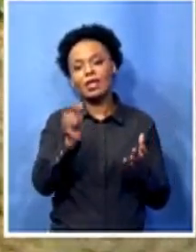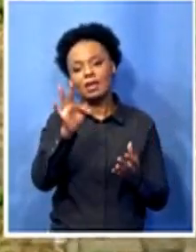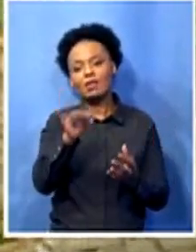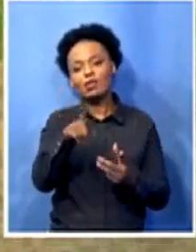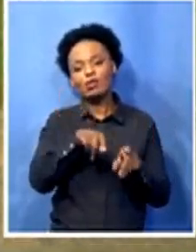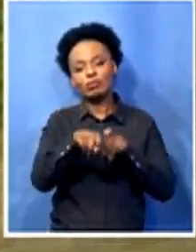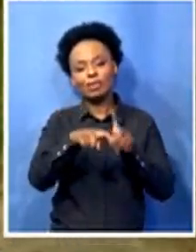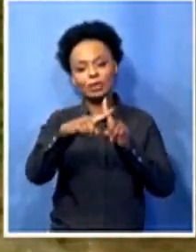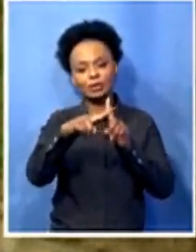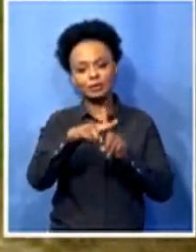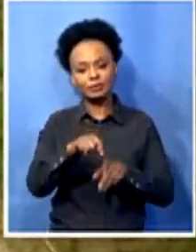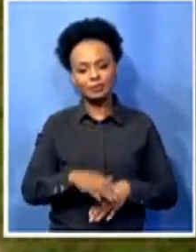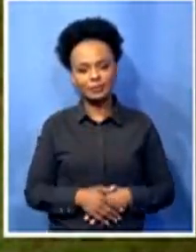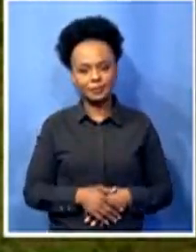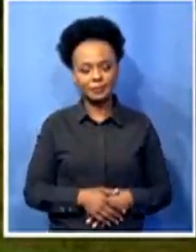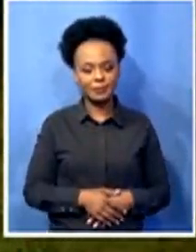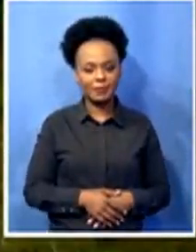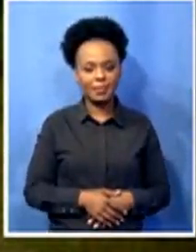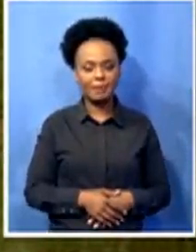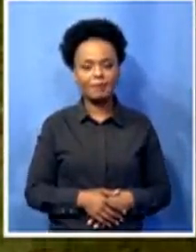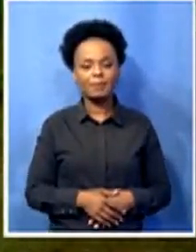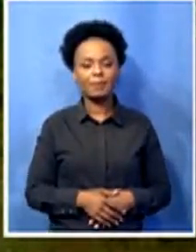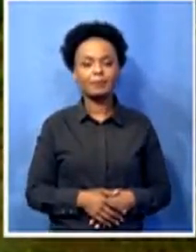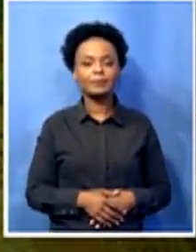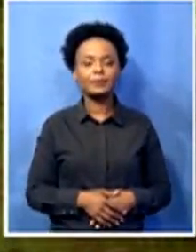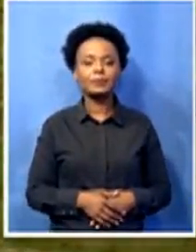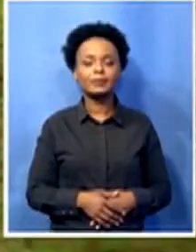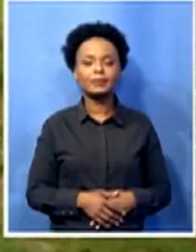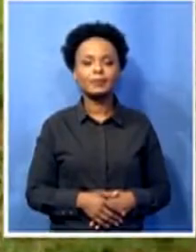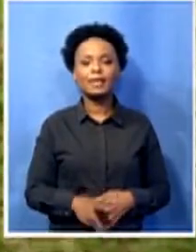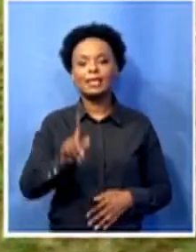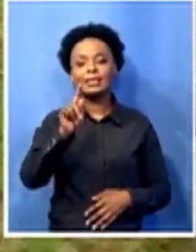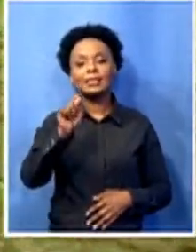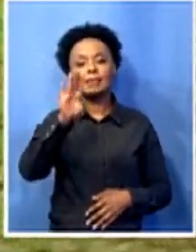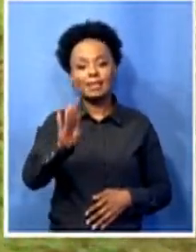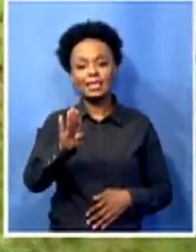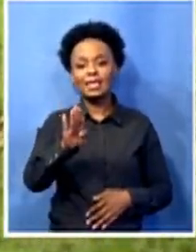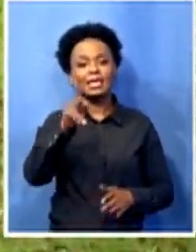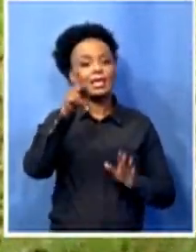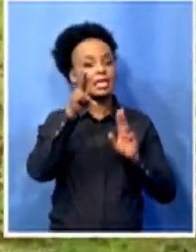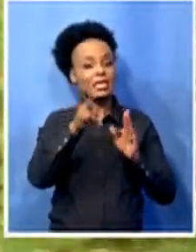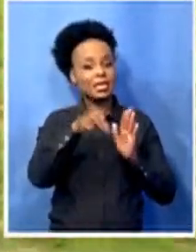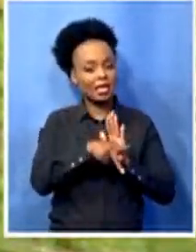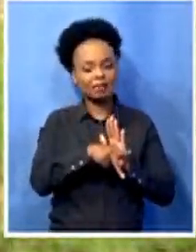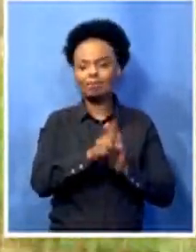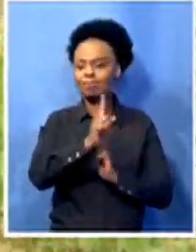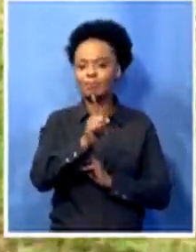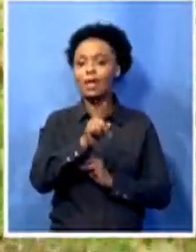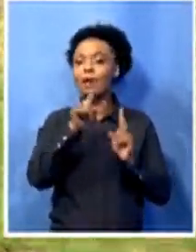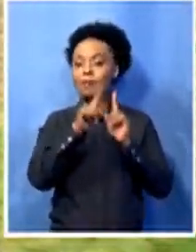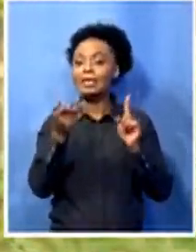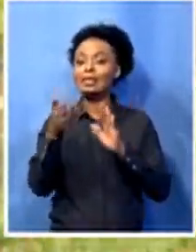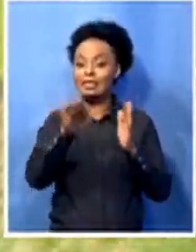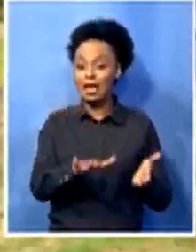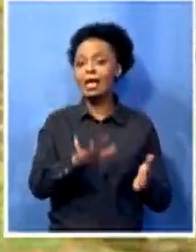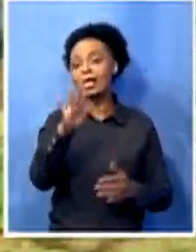that TB doesn't kill, only kills if you don't take treatment for TB. But I'm gonna have to hand it over to you